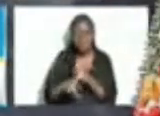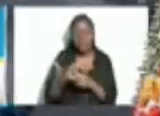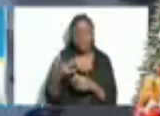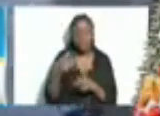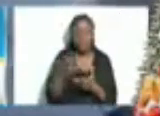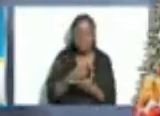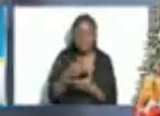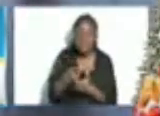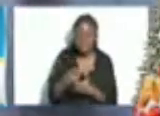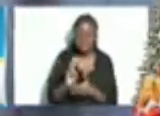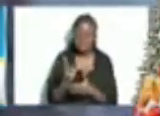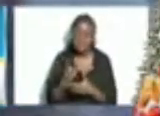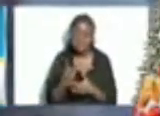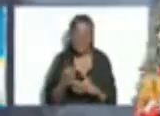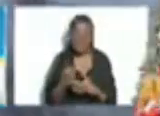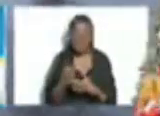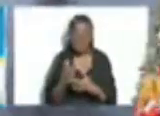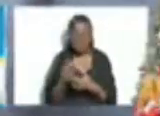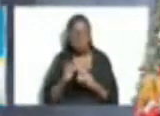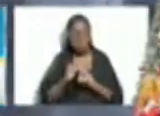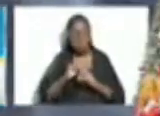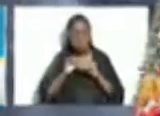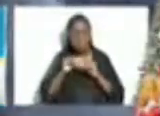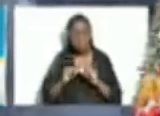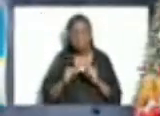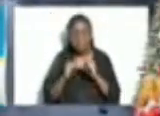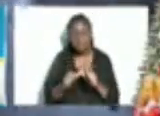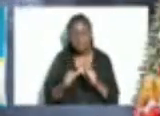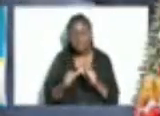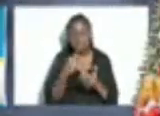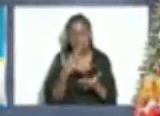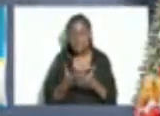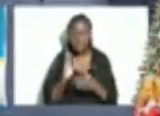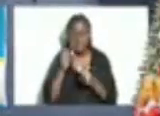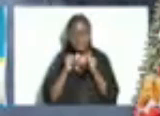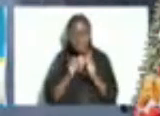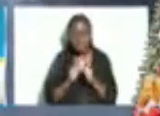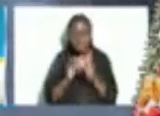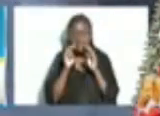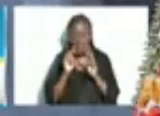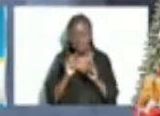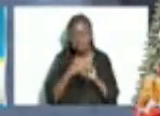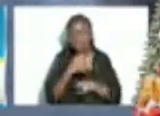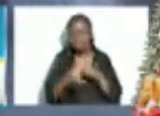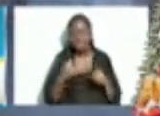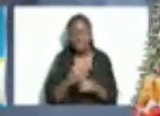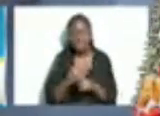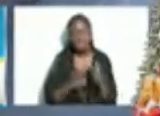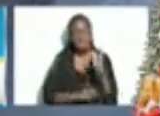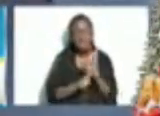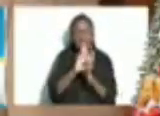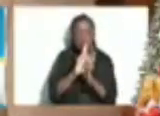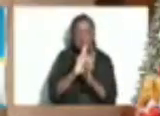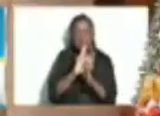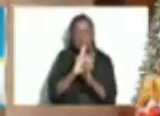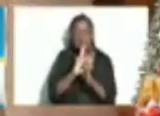pretty well. And, we'll continue to, monitor those international developments. But our key